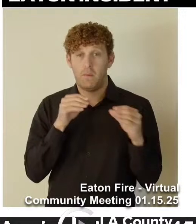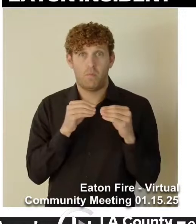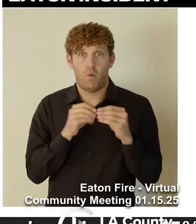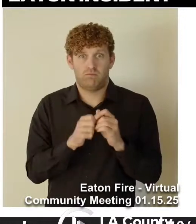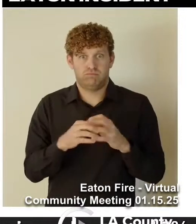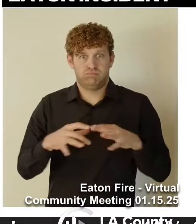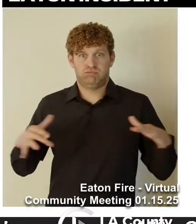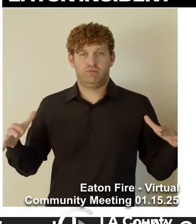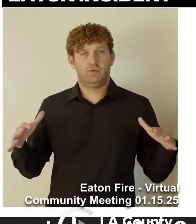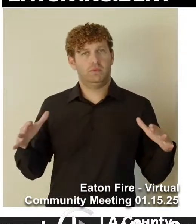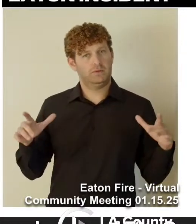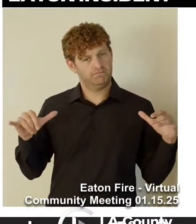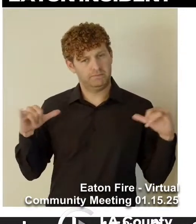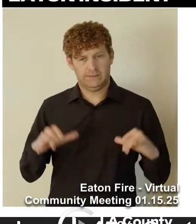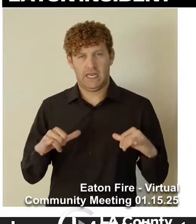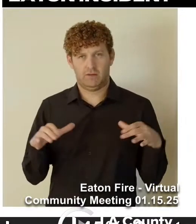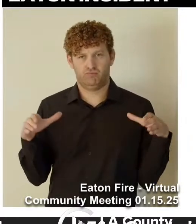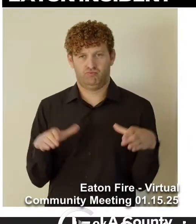lines.